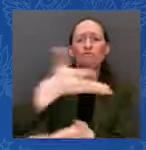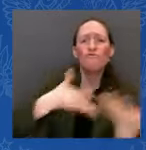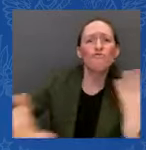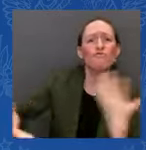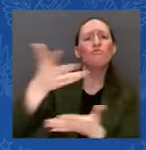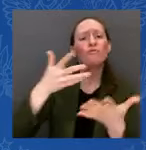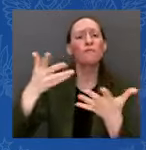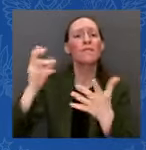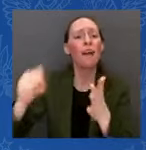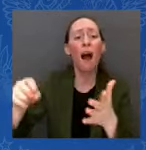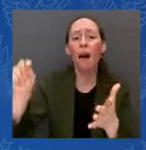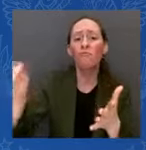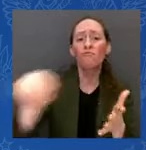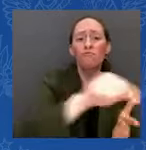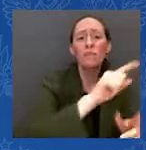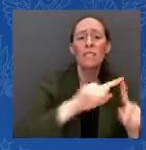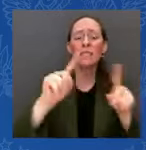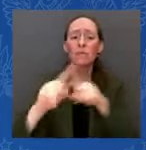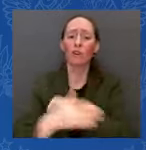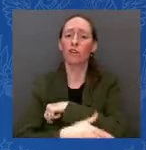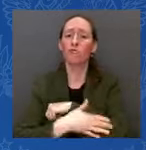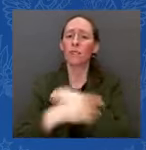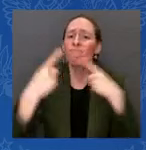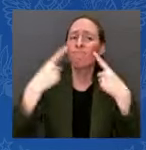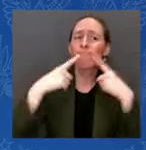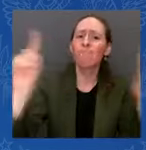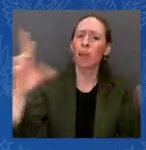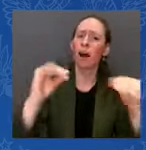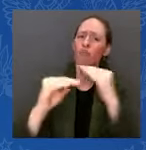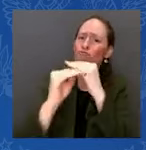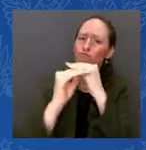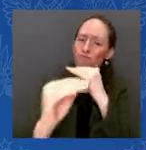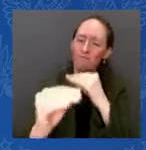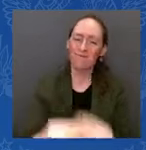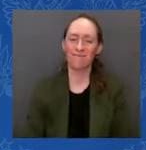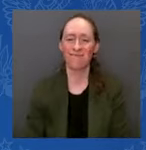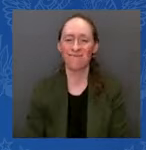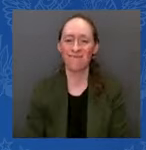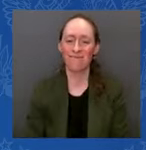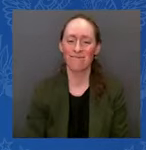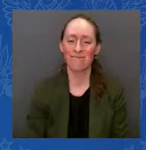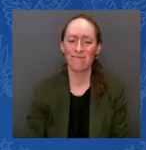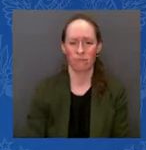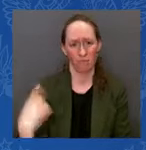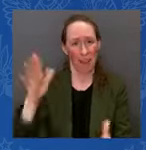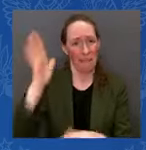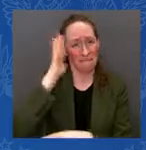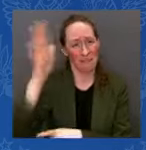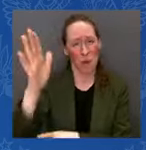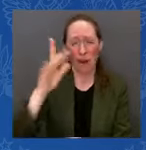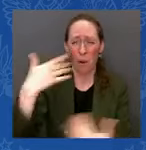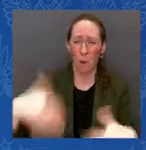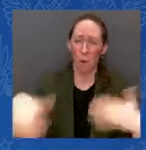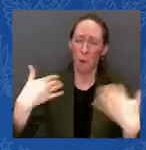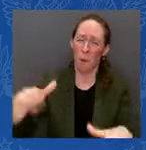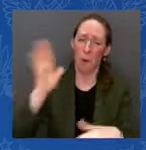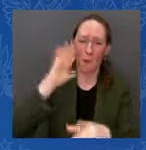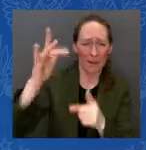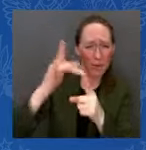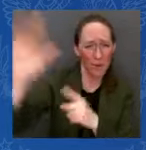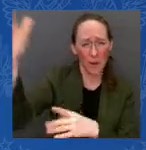a shared commitment to create a future rooted in our common values. That's the objective the United States shares,